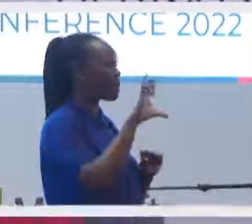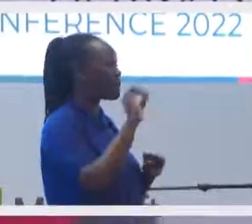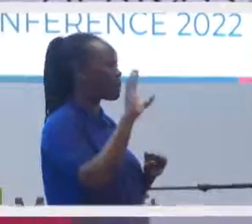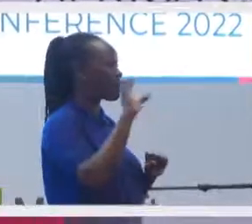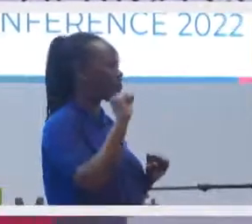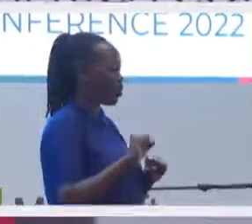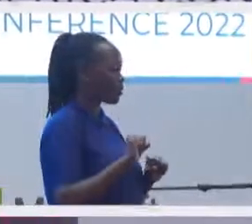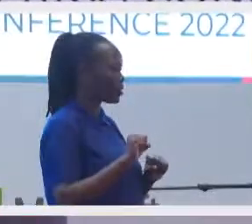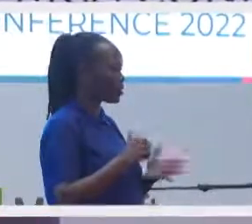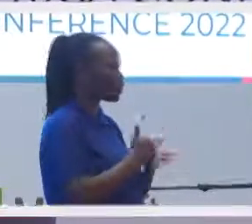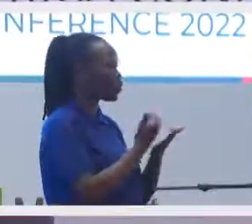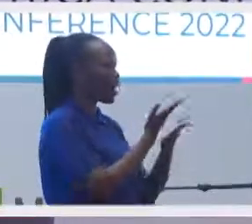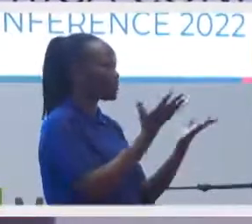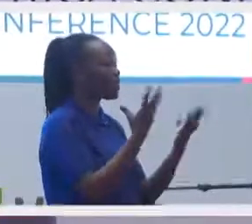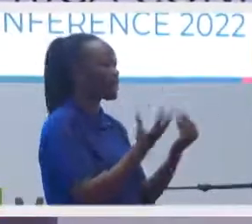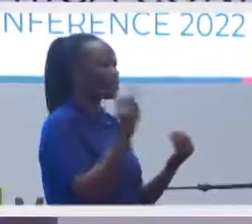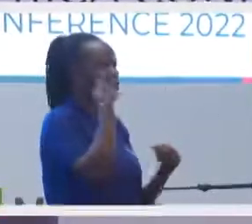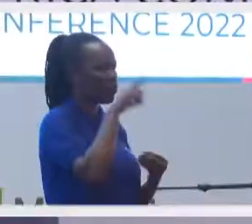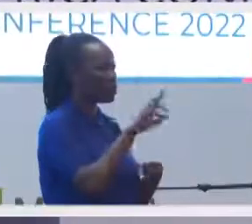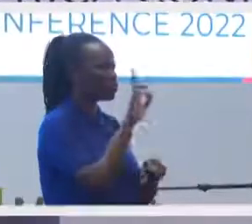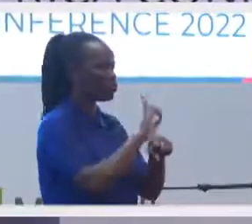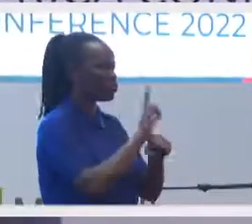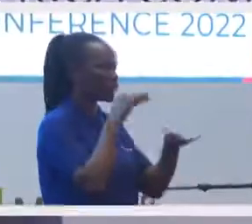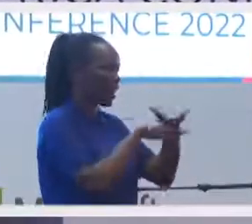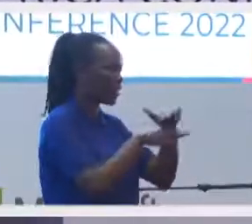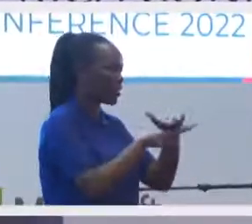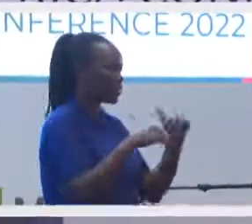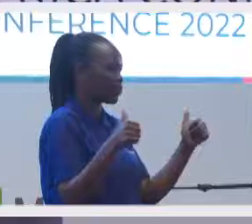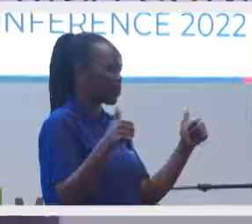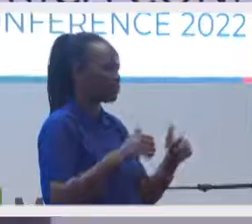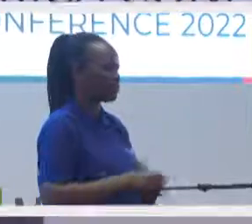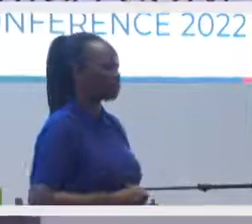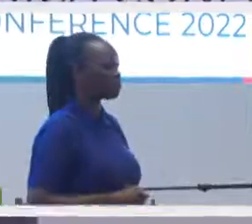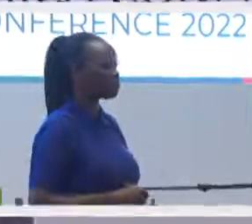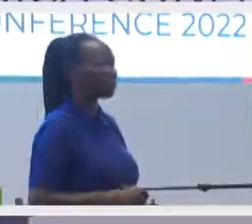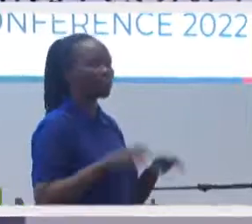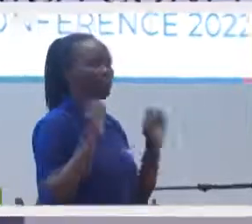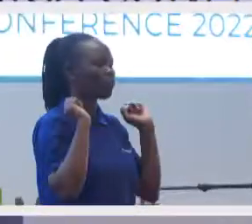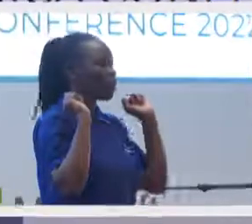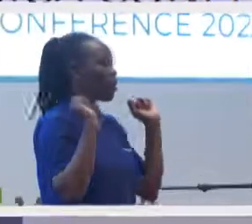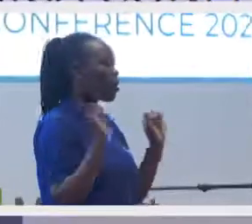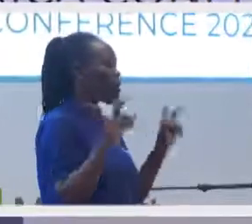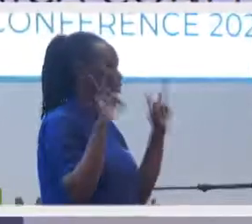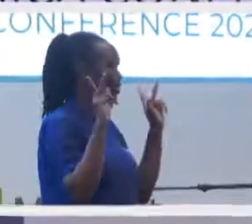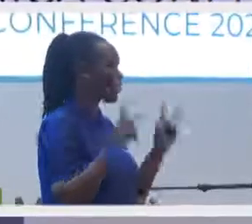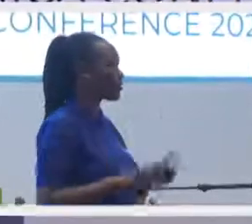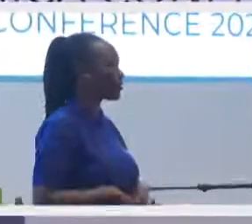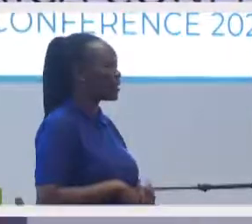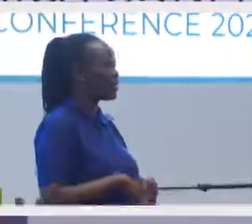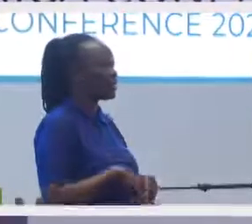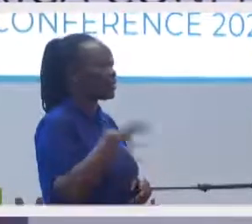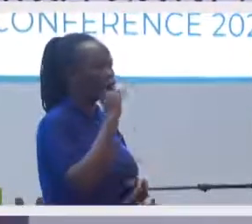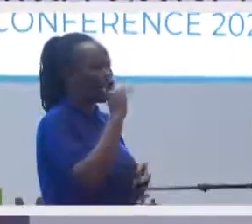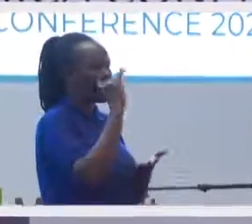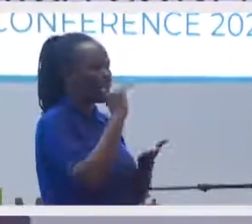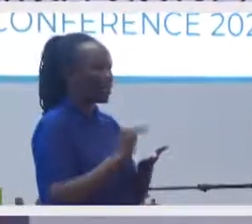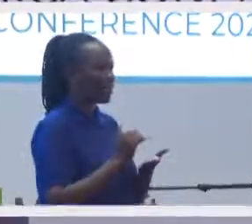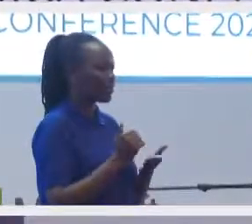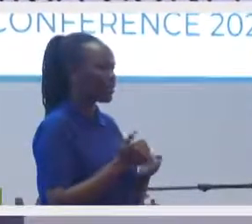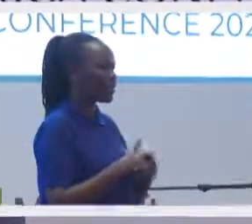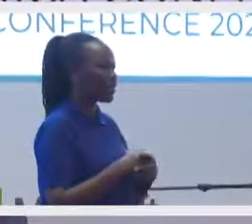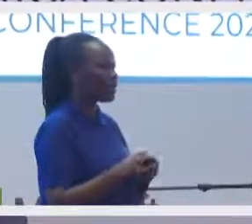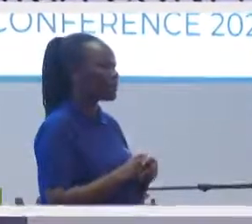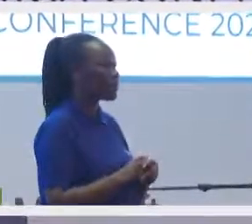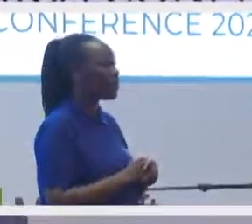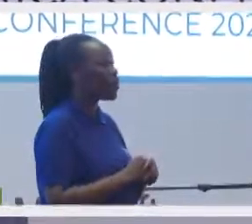and make that real easy for you to access them. Okay, I'll talk a little bit more about those services.